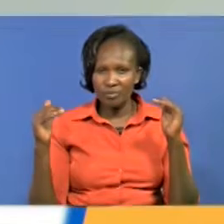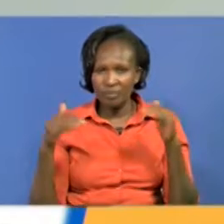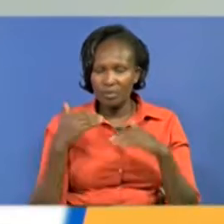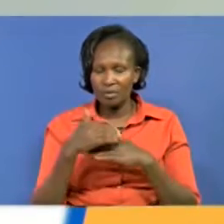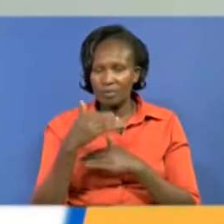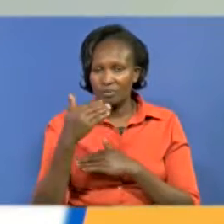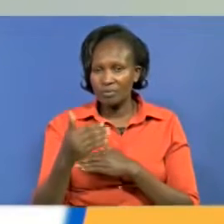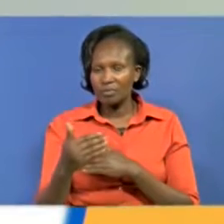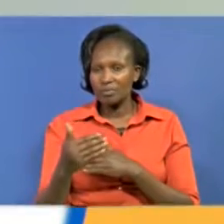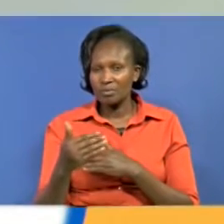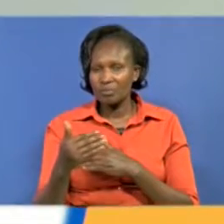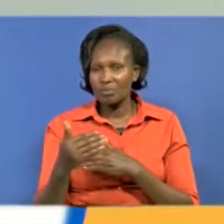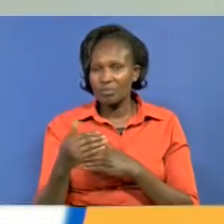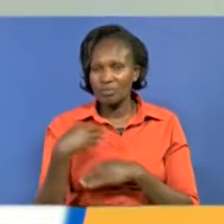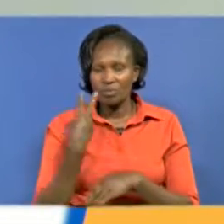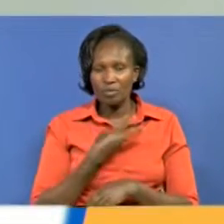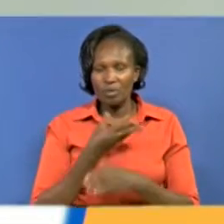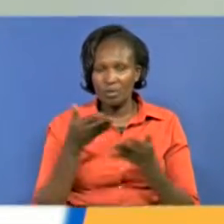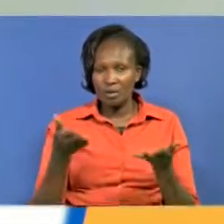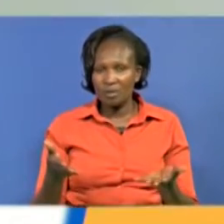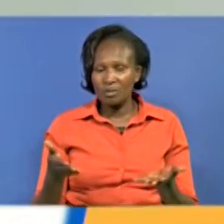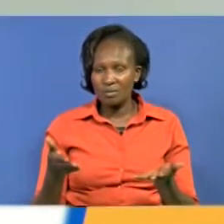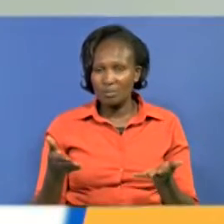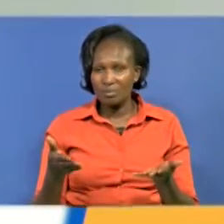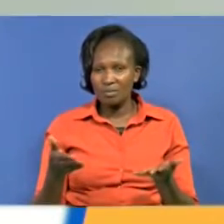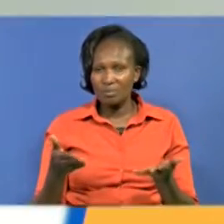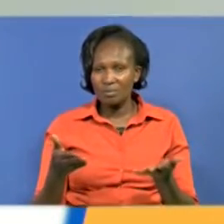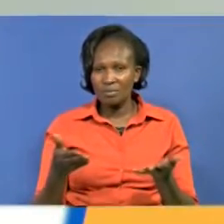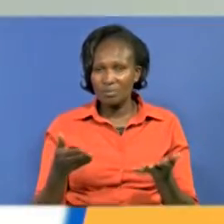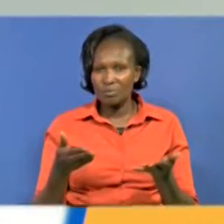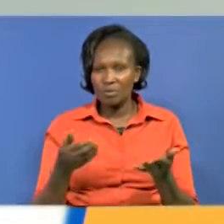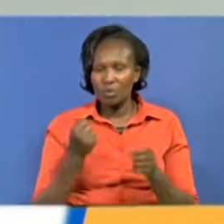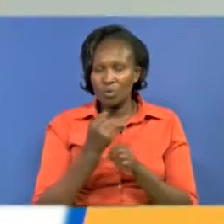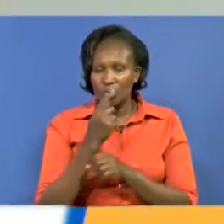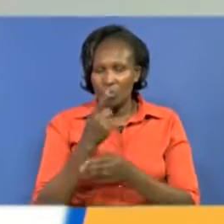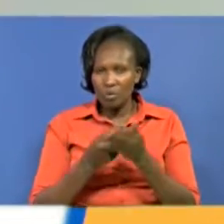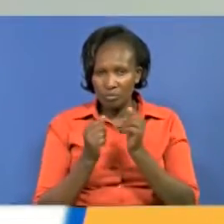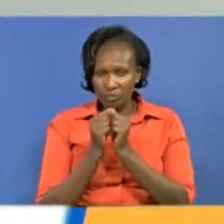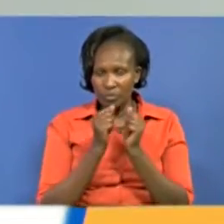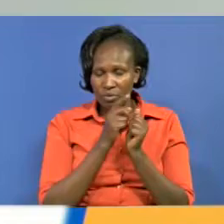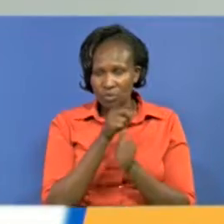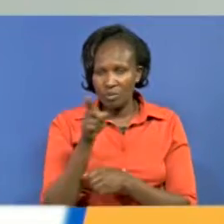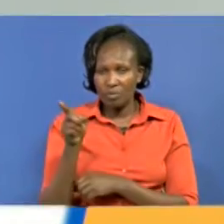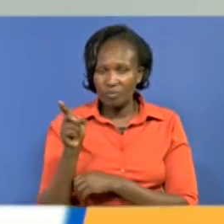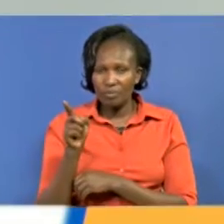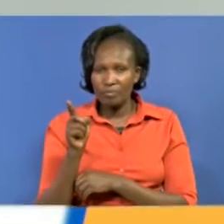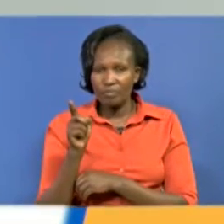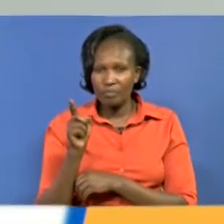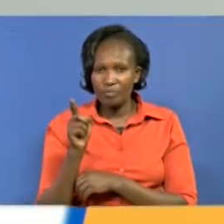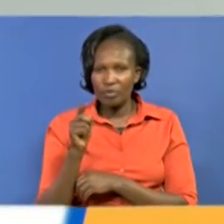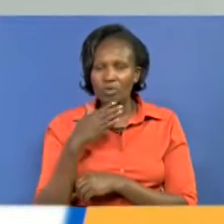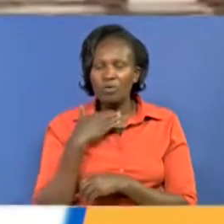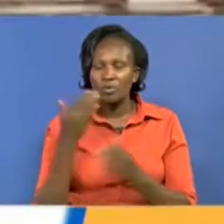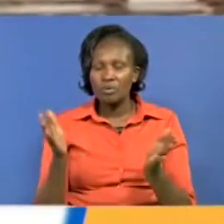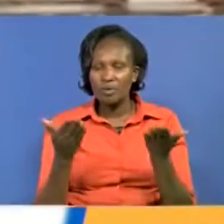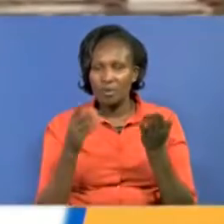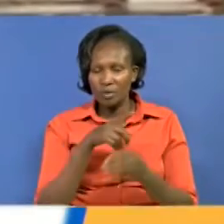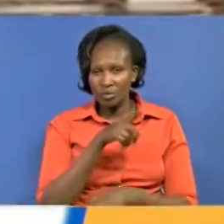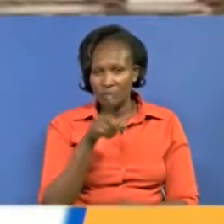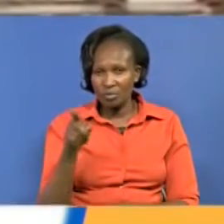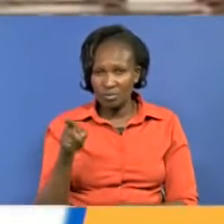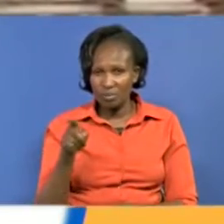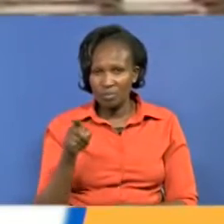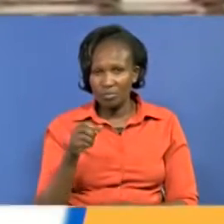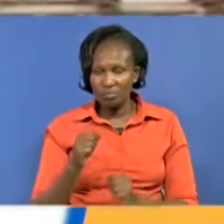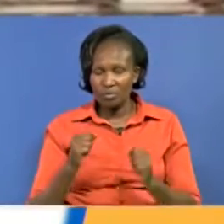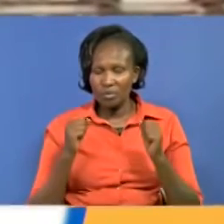therefore we are here in solidarity with you. We want to encourage you to